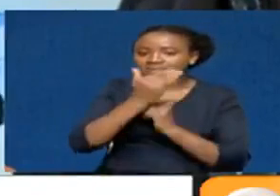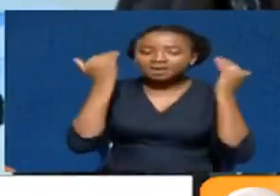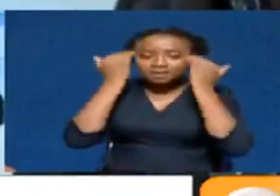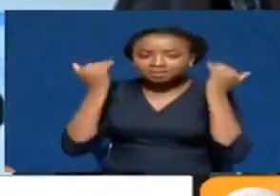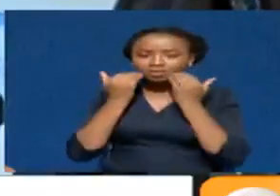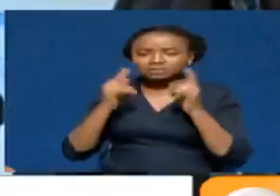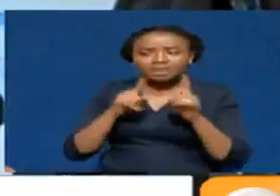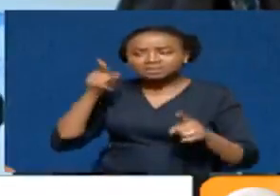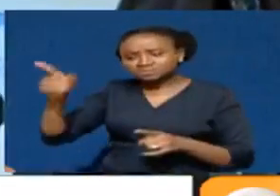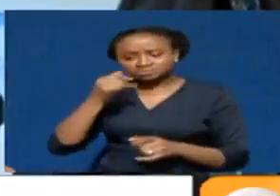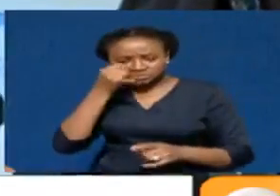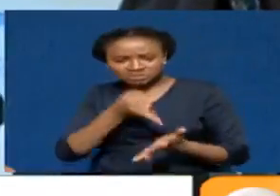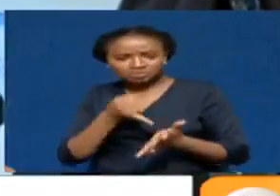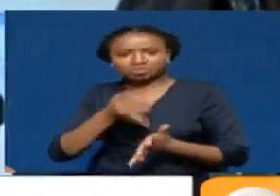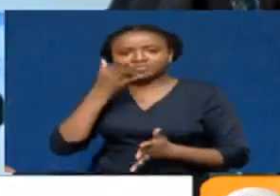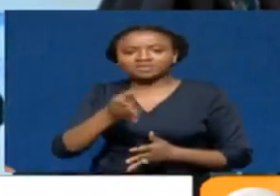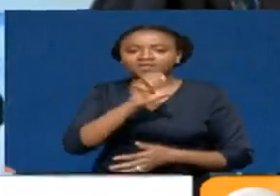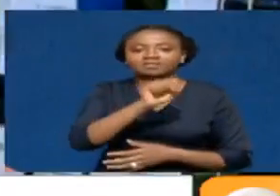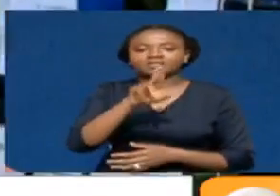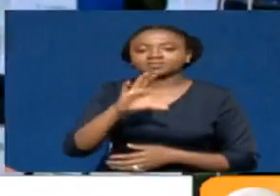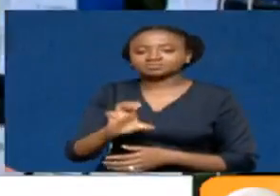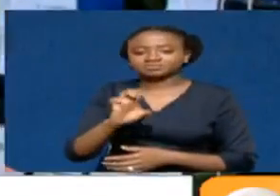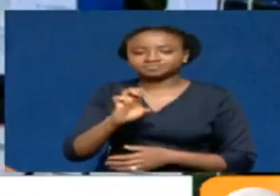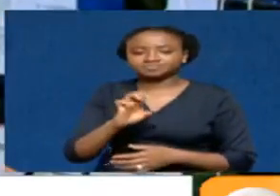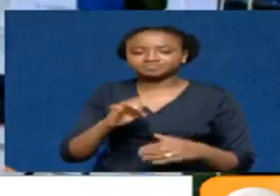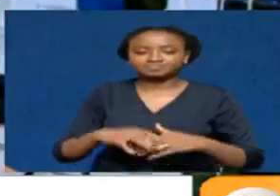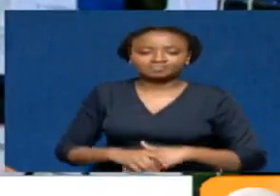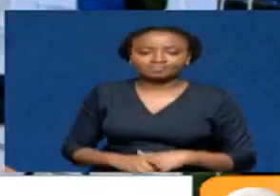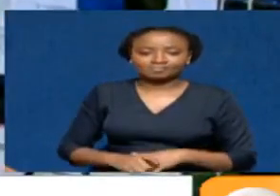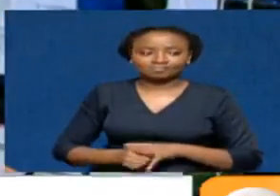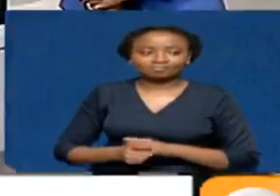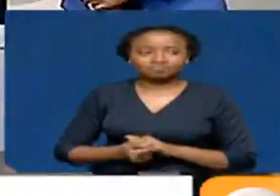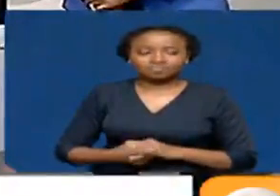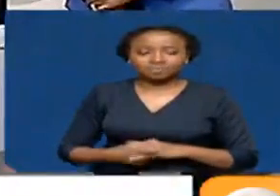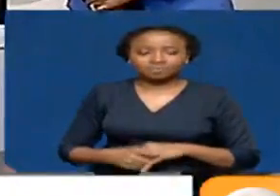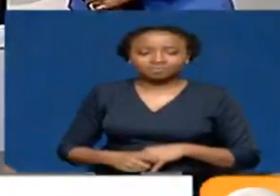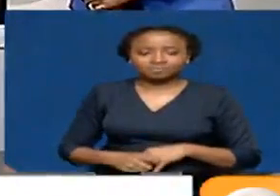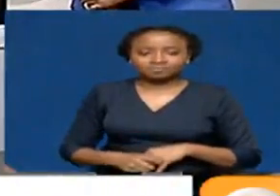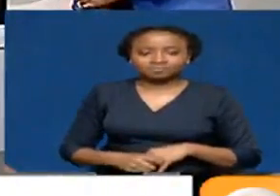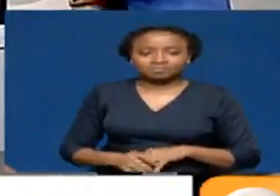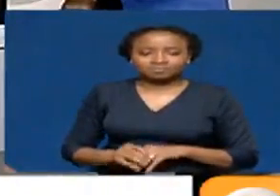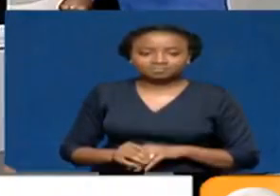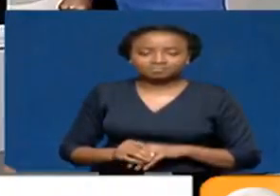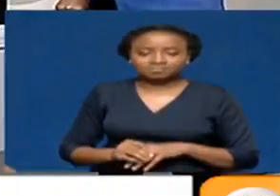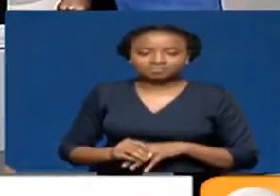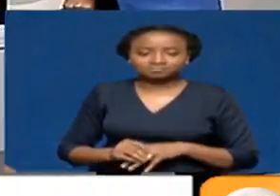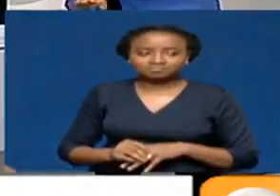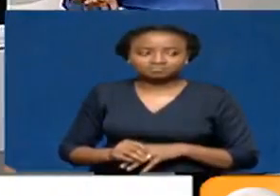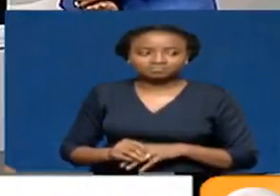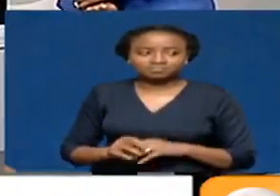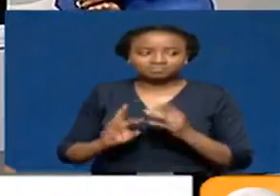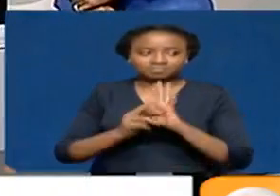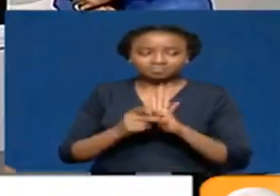despite the fact that he was sued in his private capacity. So just how will